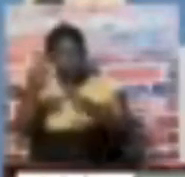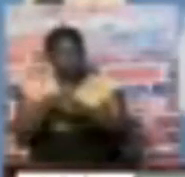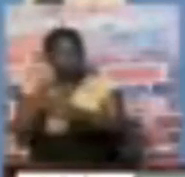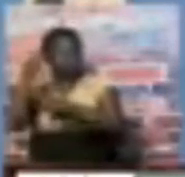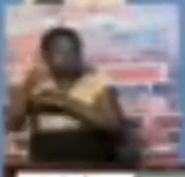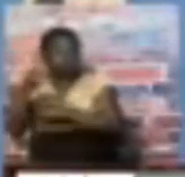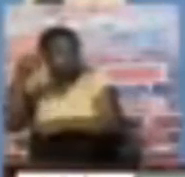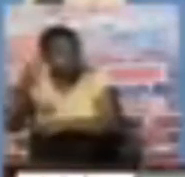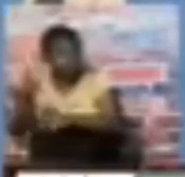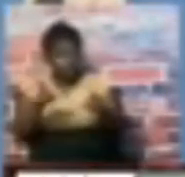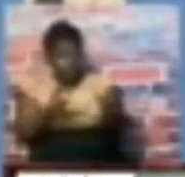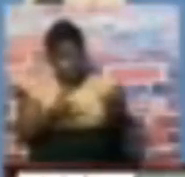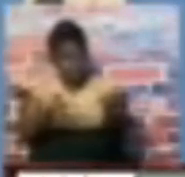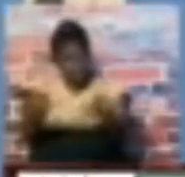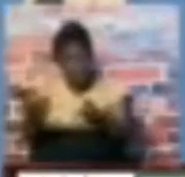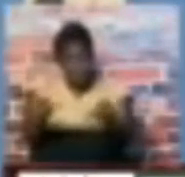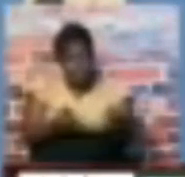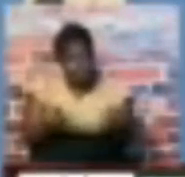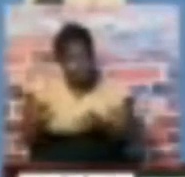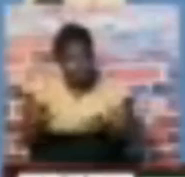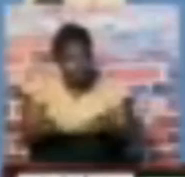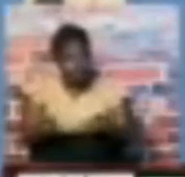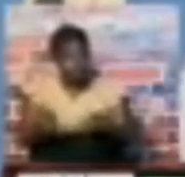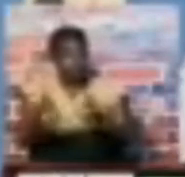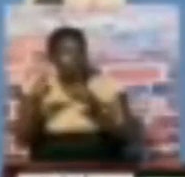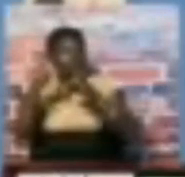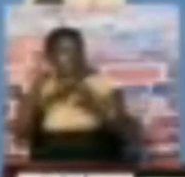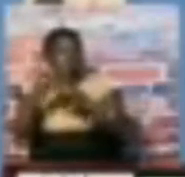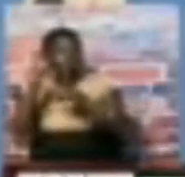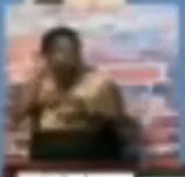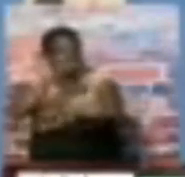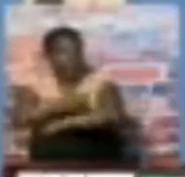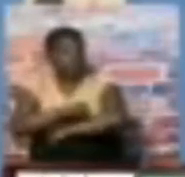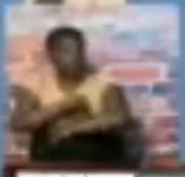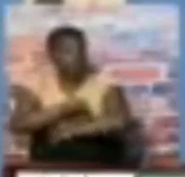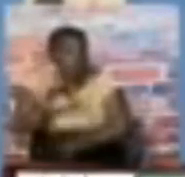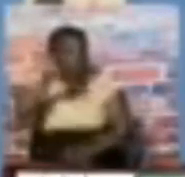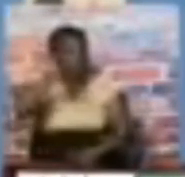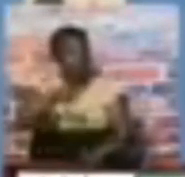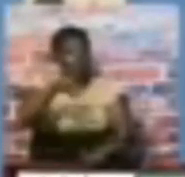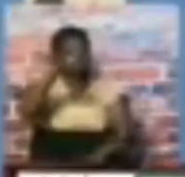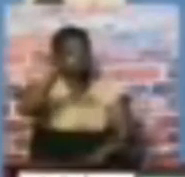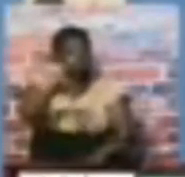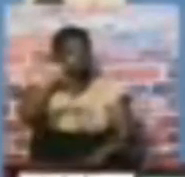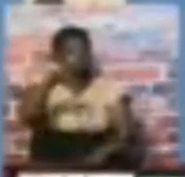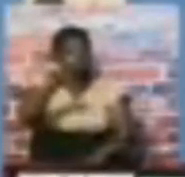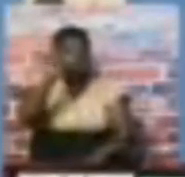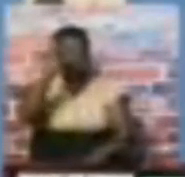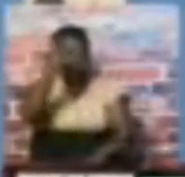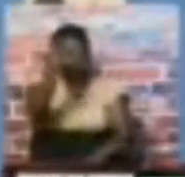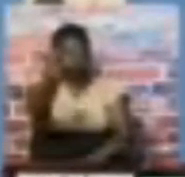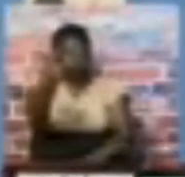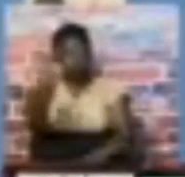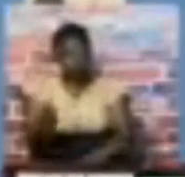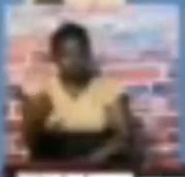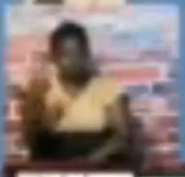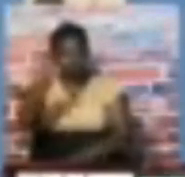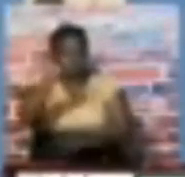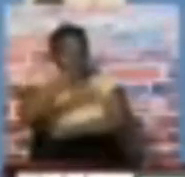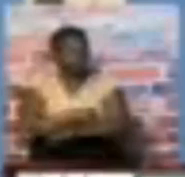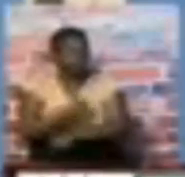if they are the local finalists, the primary schools, those will walk to their schools. Those don't have a problem.